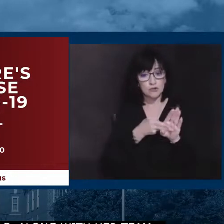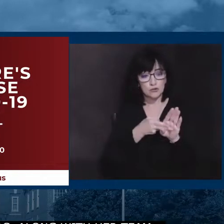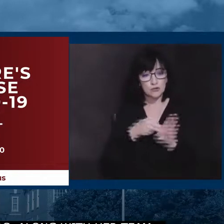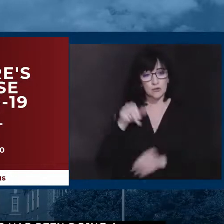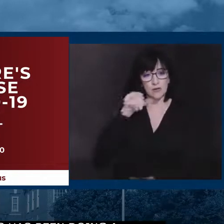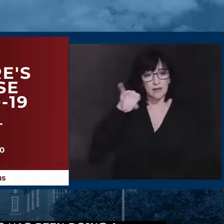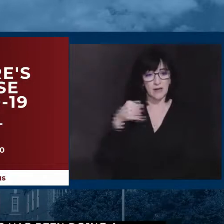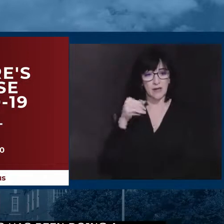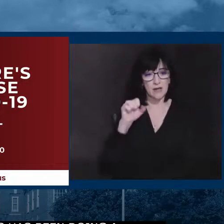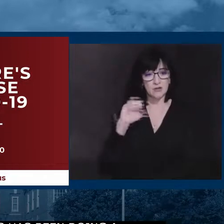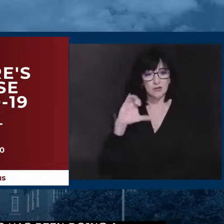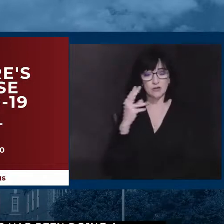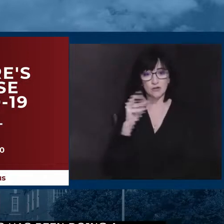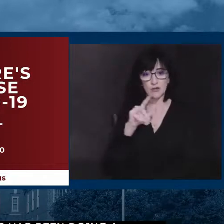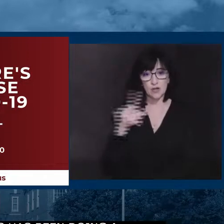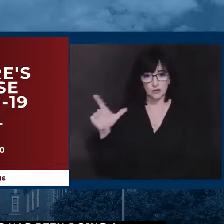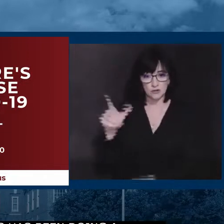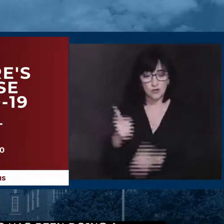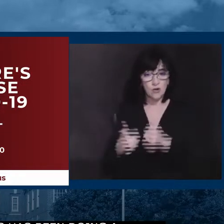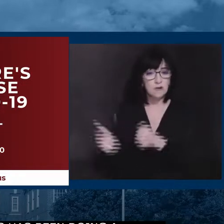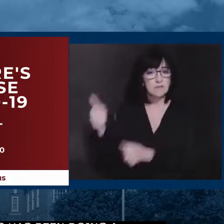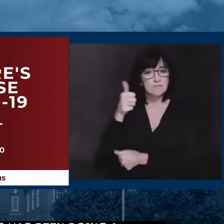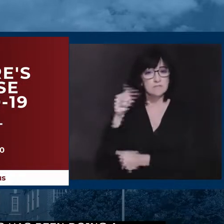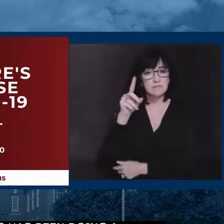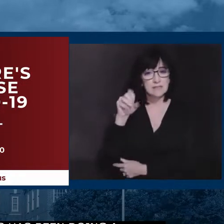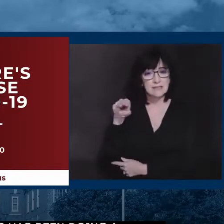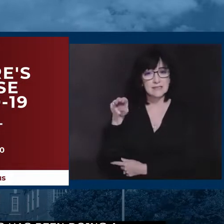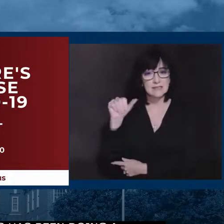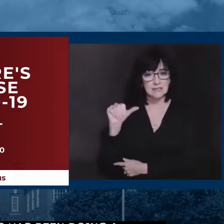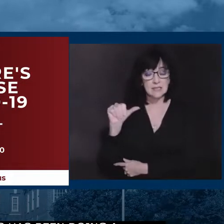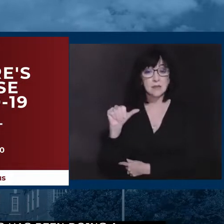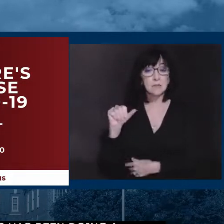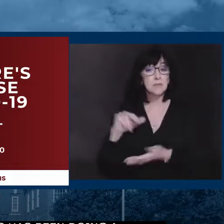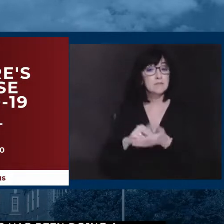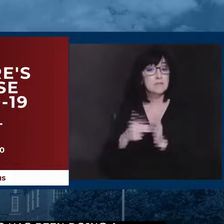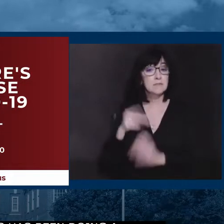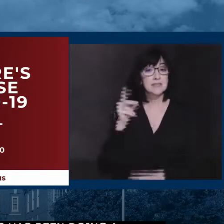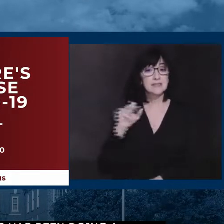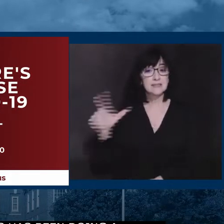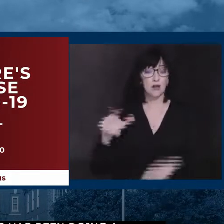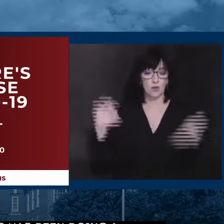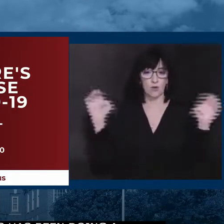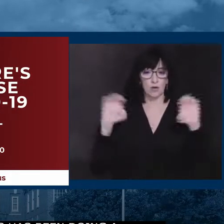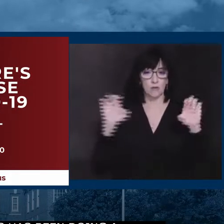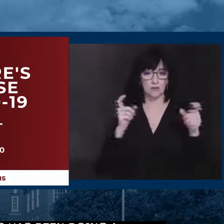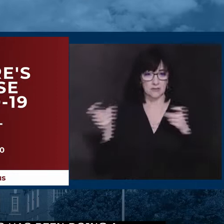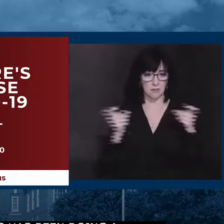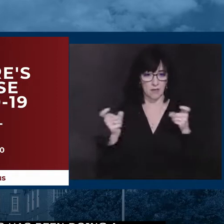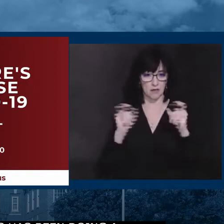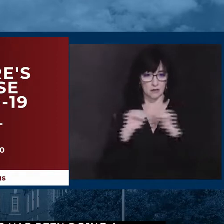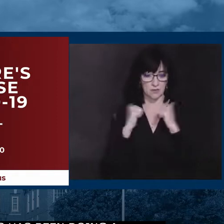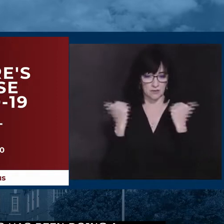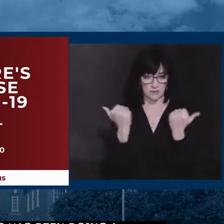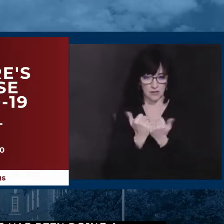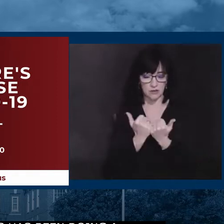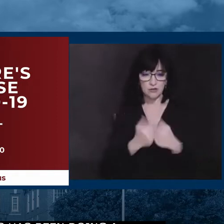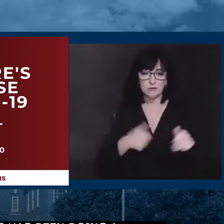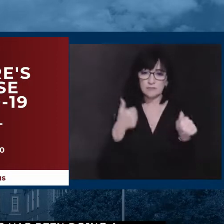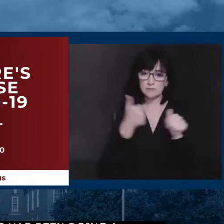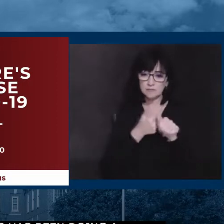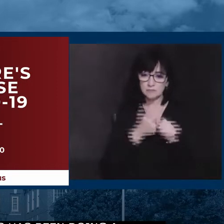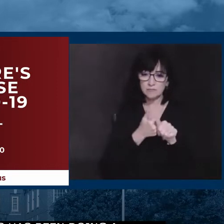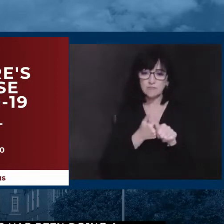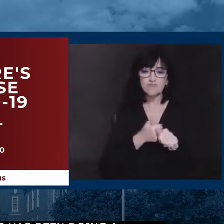Management Agency, who's been instrumental as our point person with the physicians out at Public